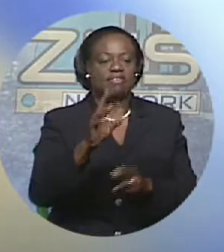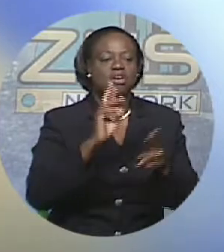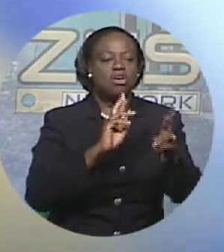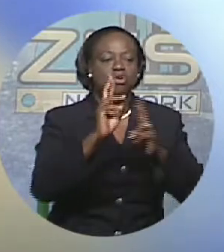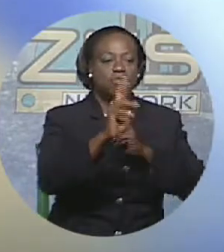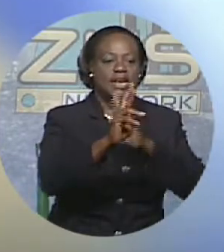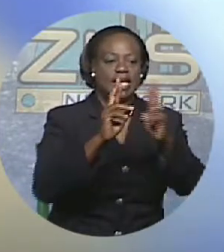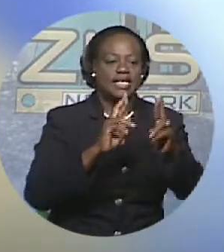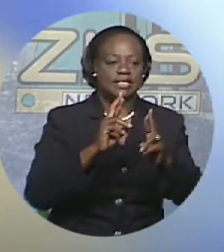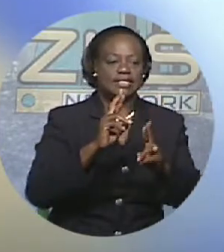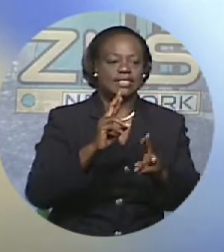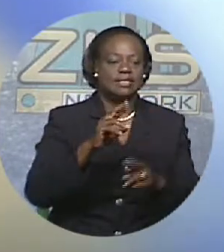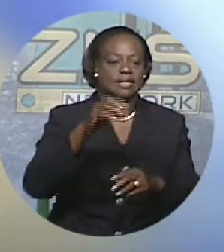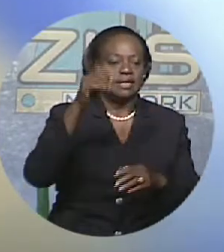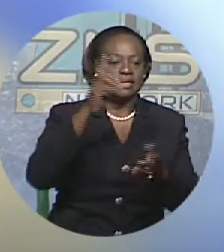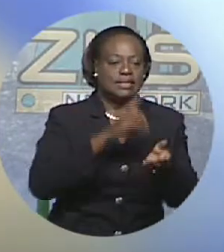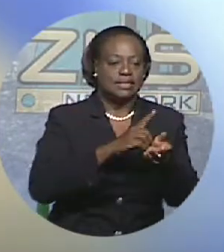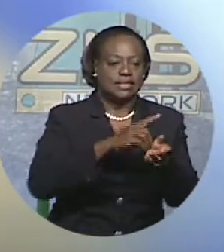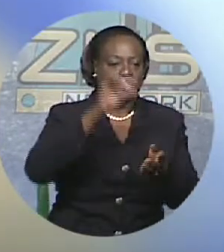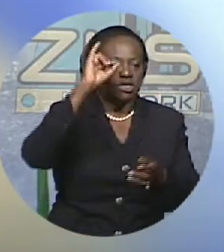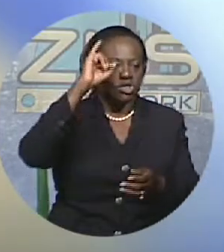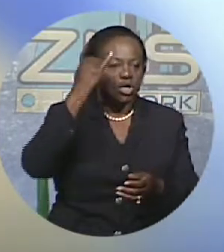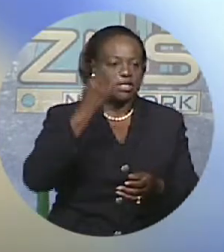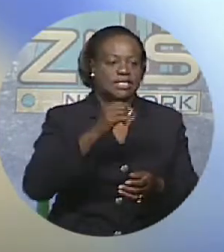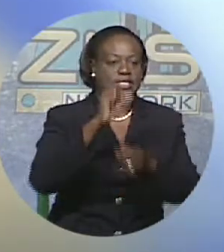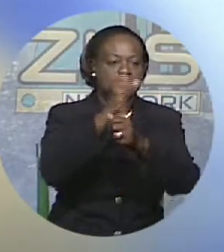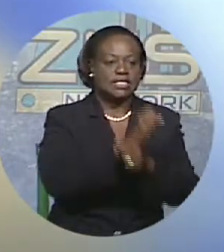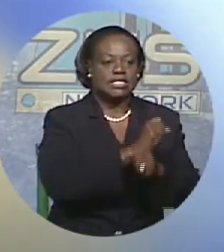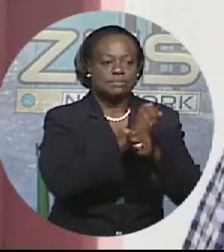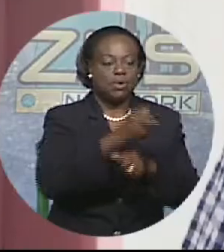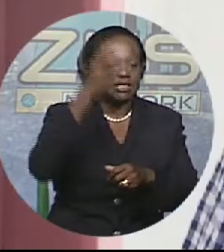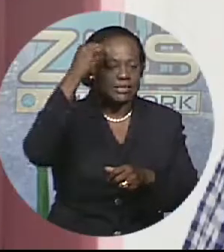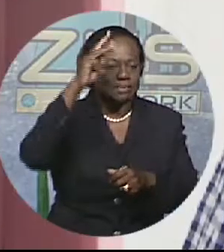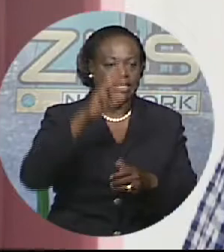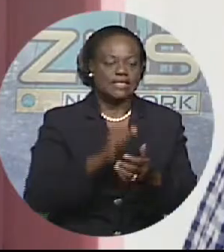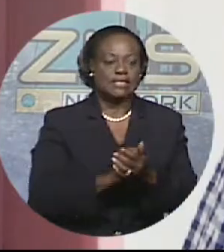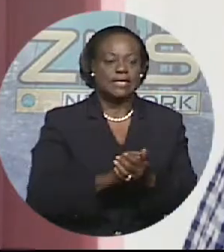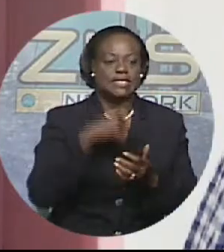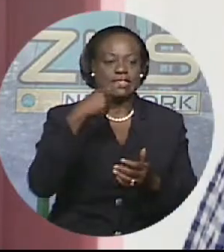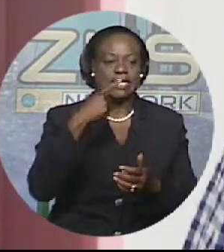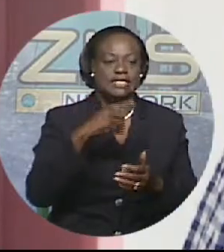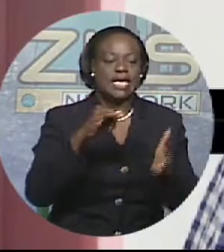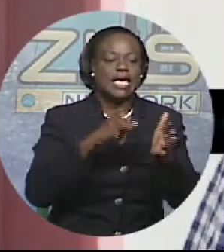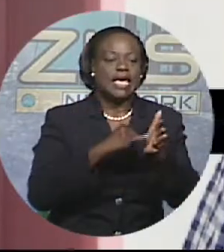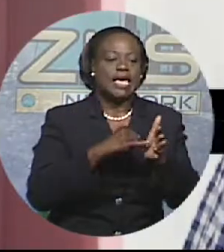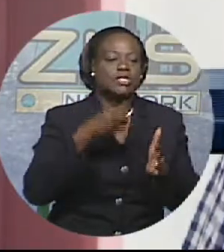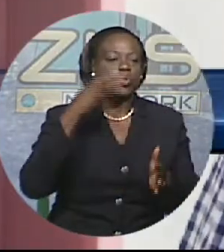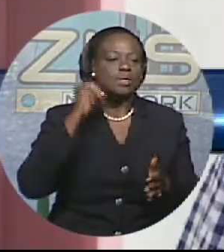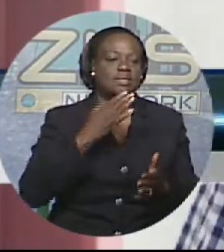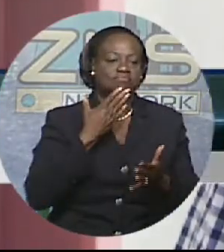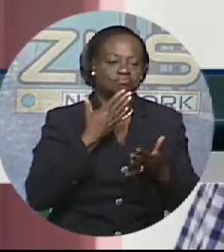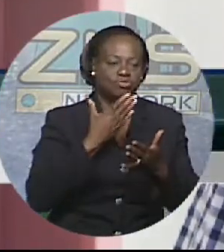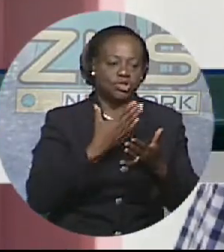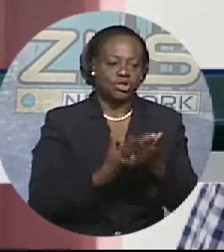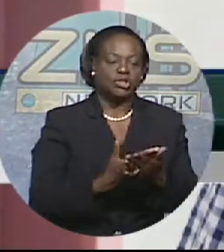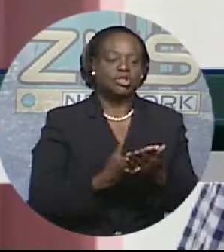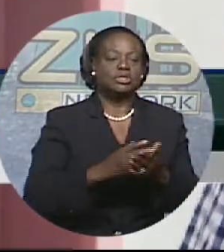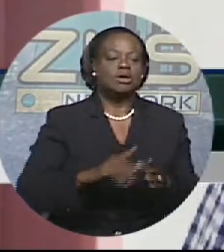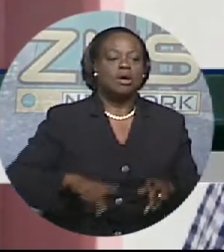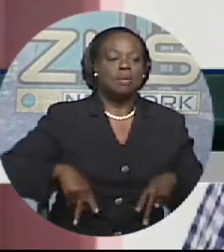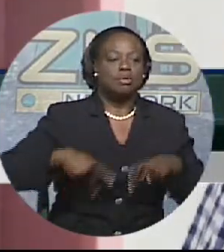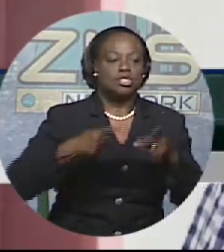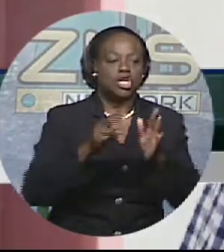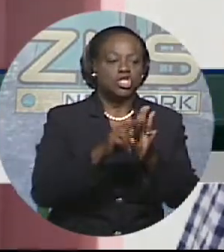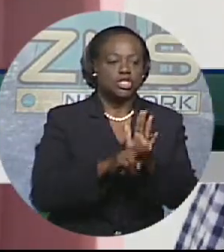he looks forward to pulling off a similar event come next year. It was basically a flawless production. I think